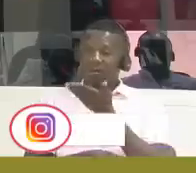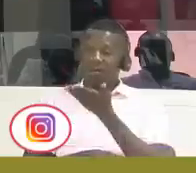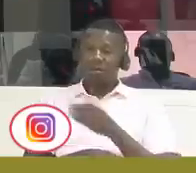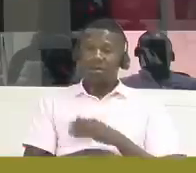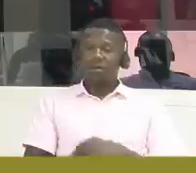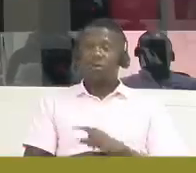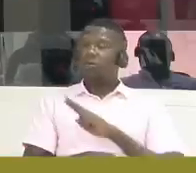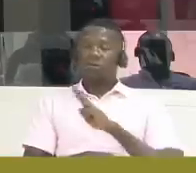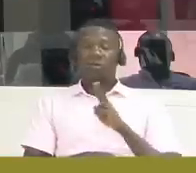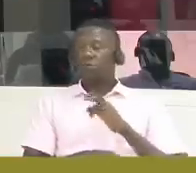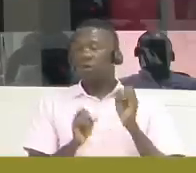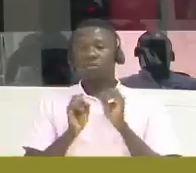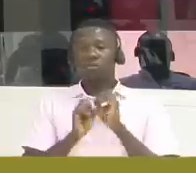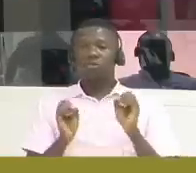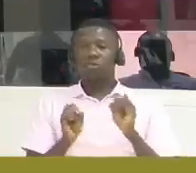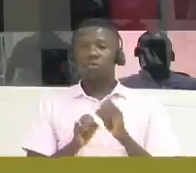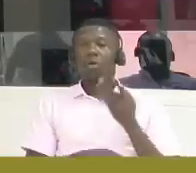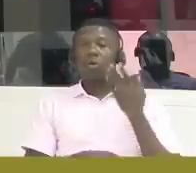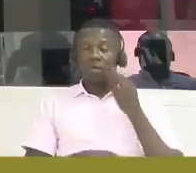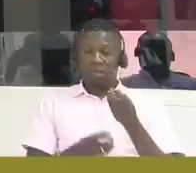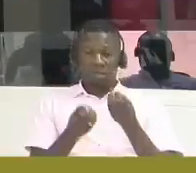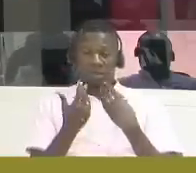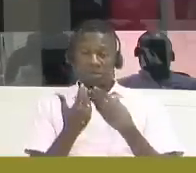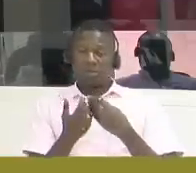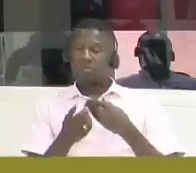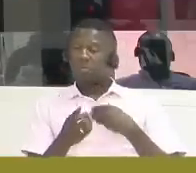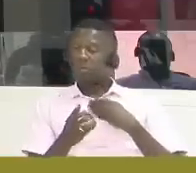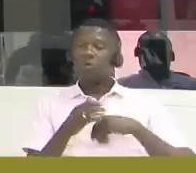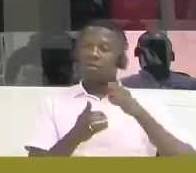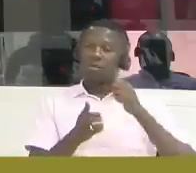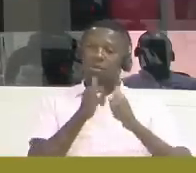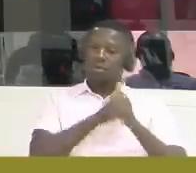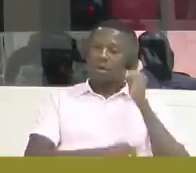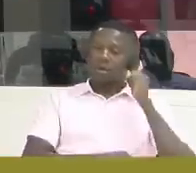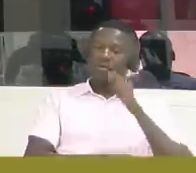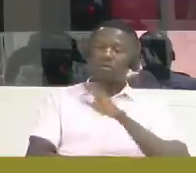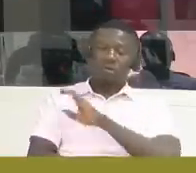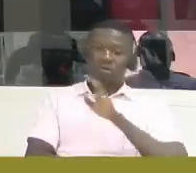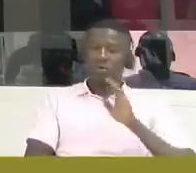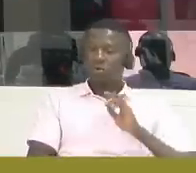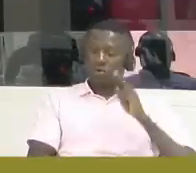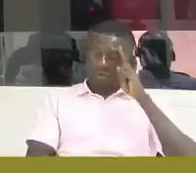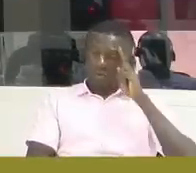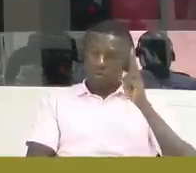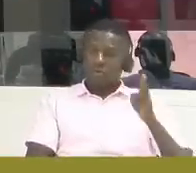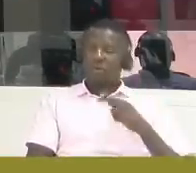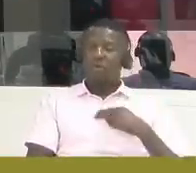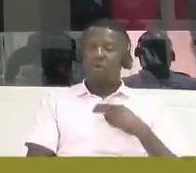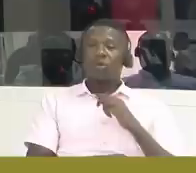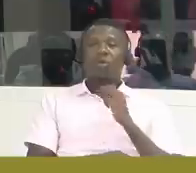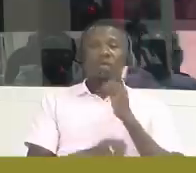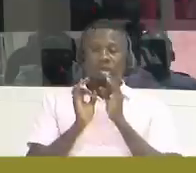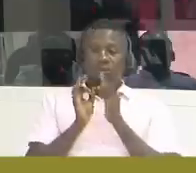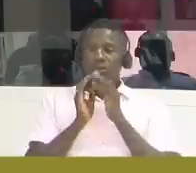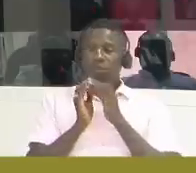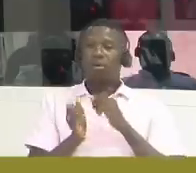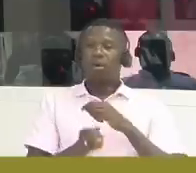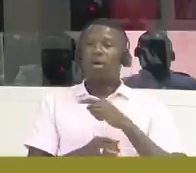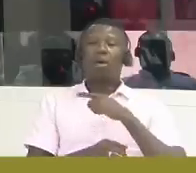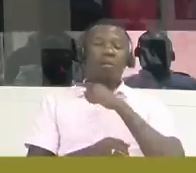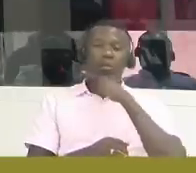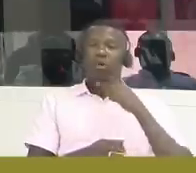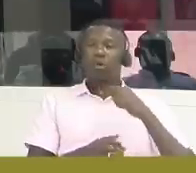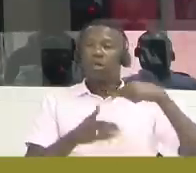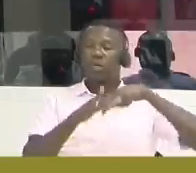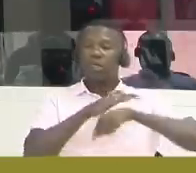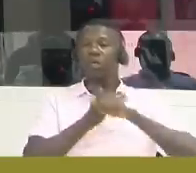didn't. When she told me, I went back to the compound and told my mother-in-law that the lady said that